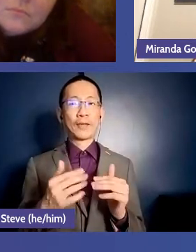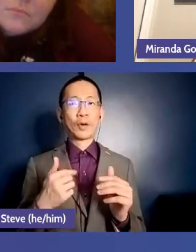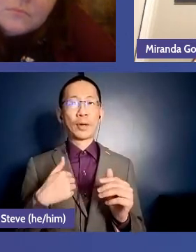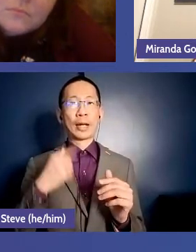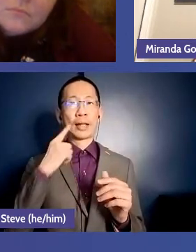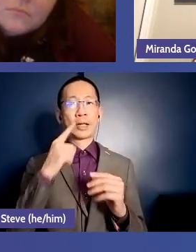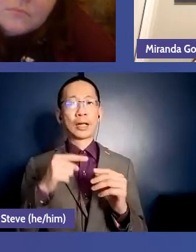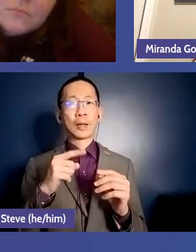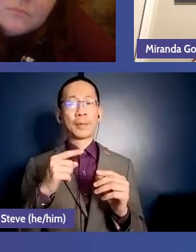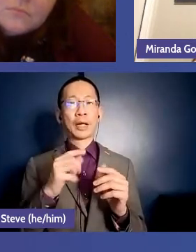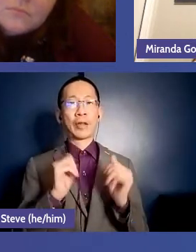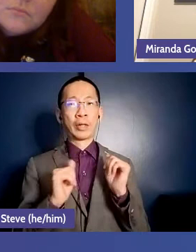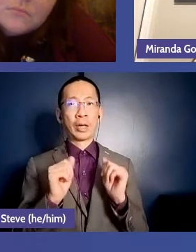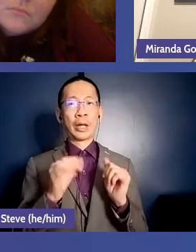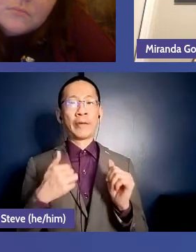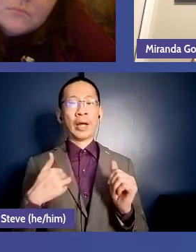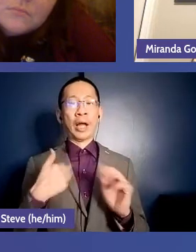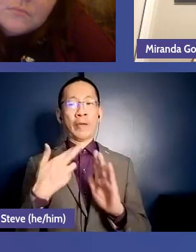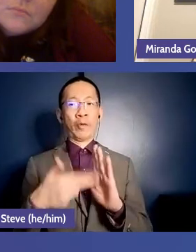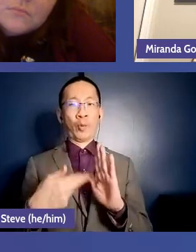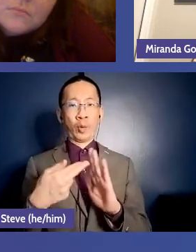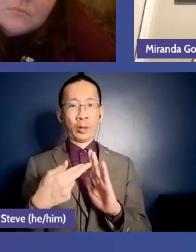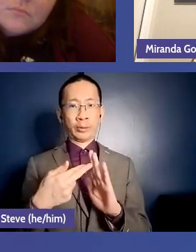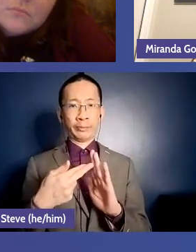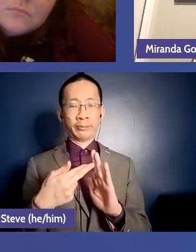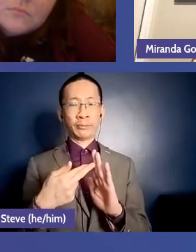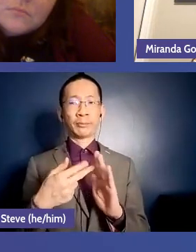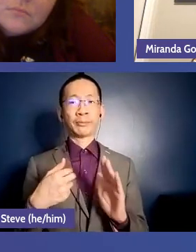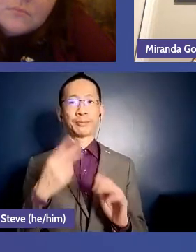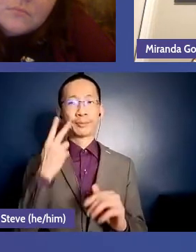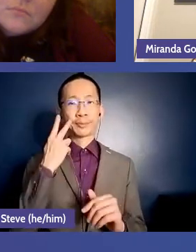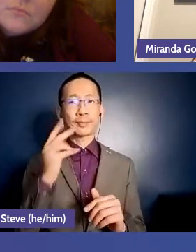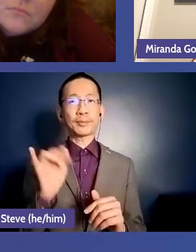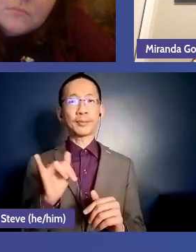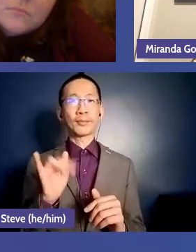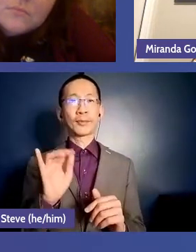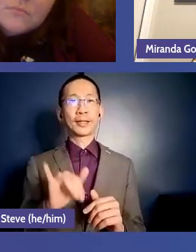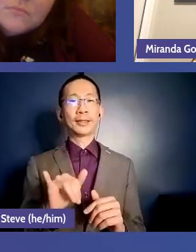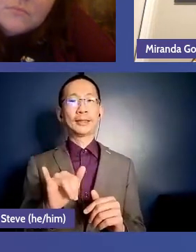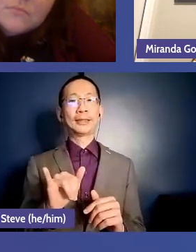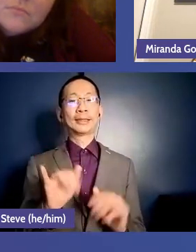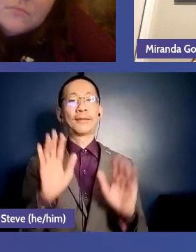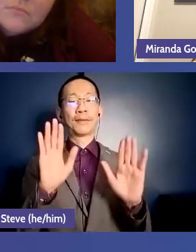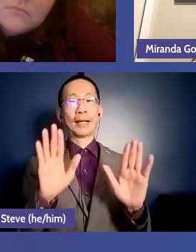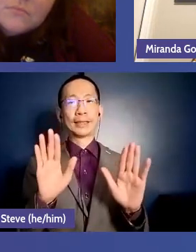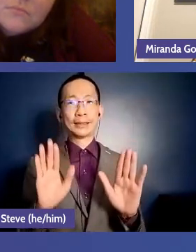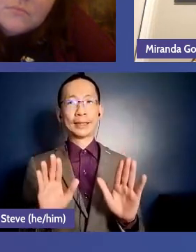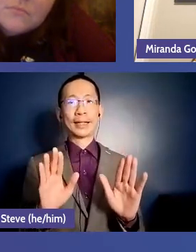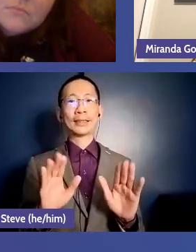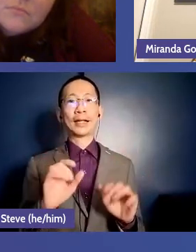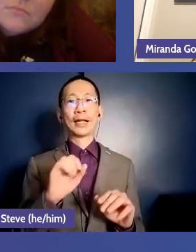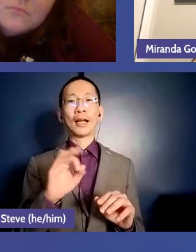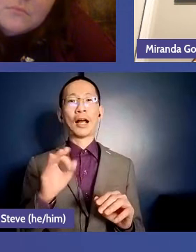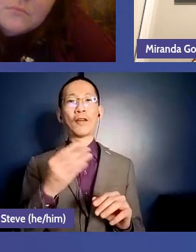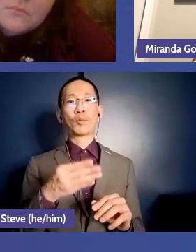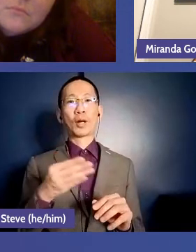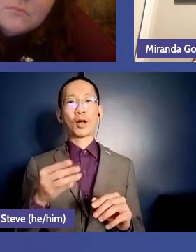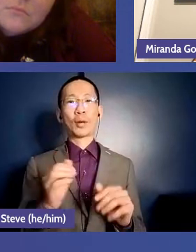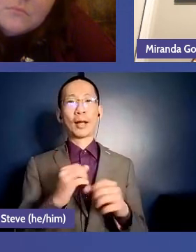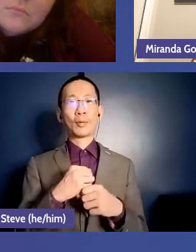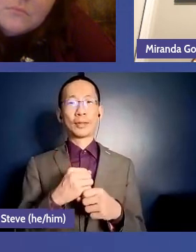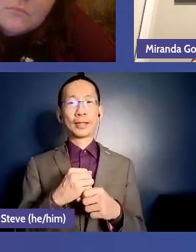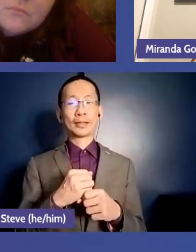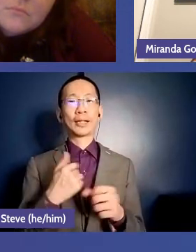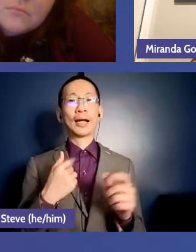theater and whether I had a role in it, I saw like this fantastic off-Broadway production, and I